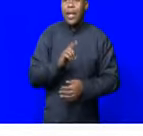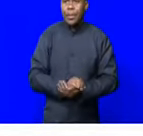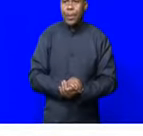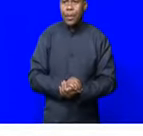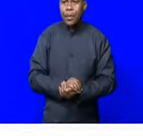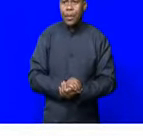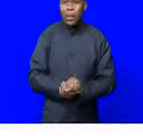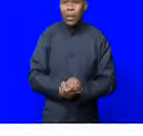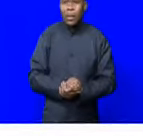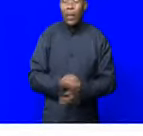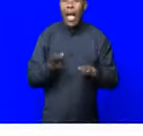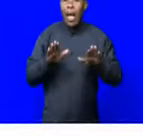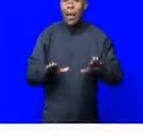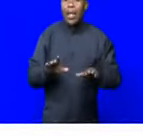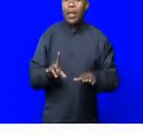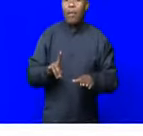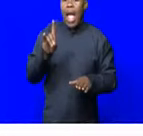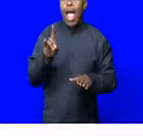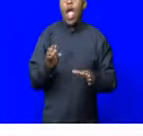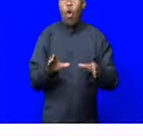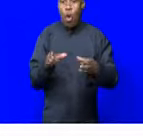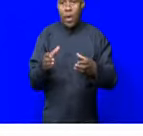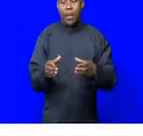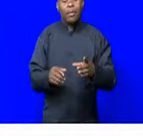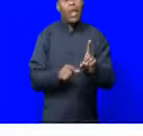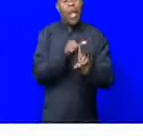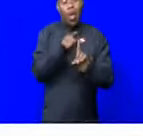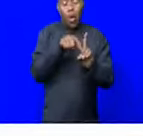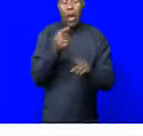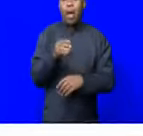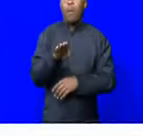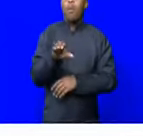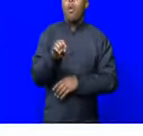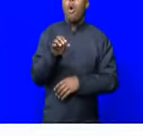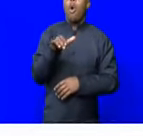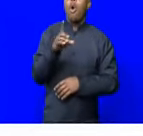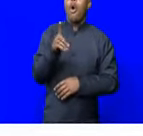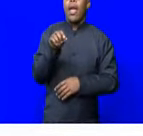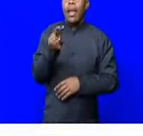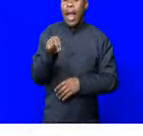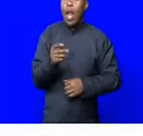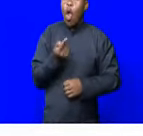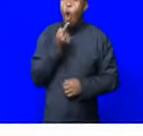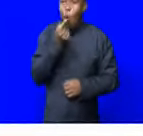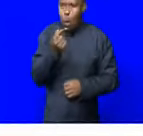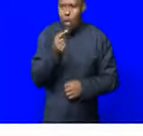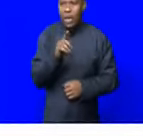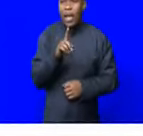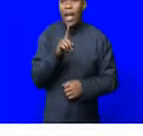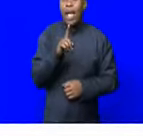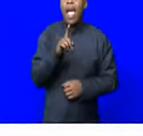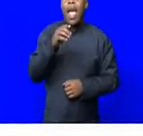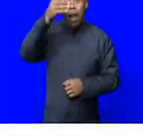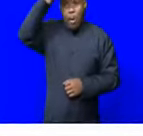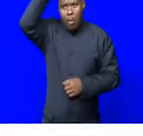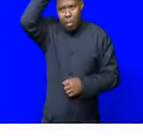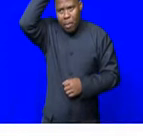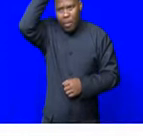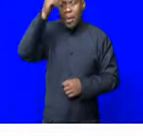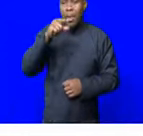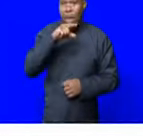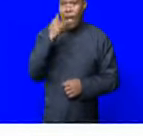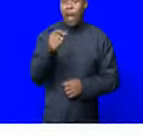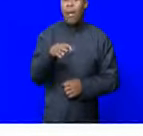The British High Commissioner to Eswatini, Simon Boyden, says Her Majesty the Queen Mother Elizabeth